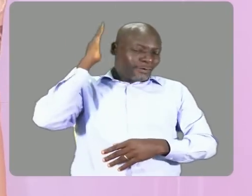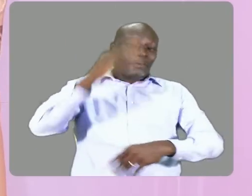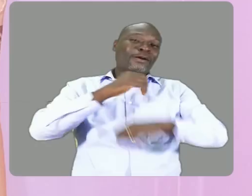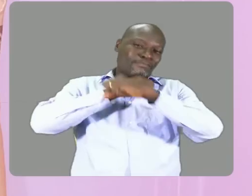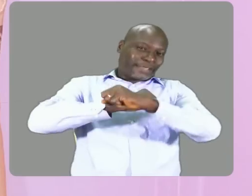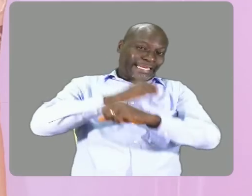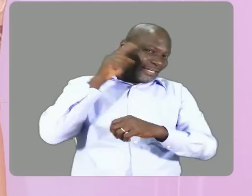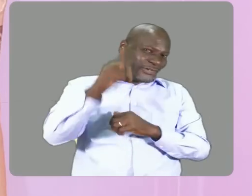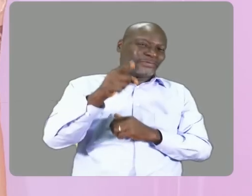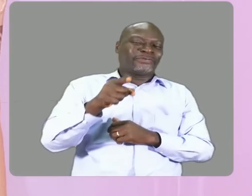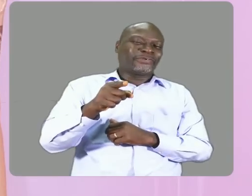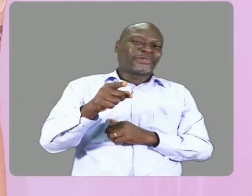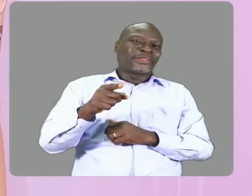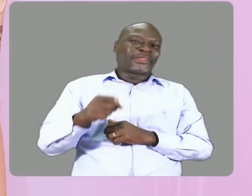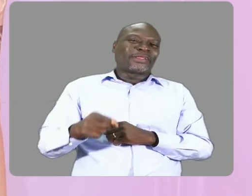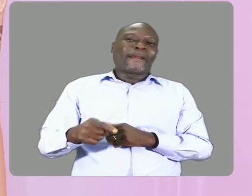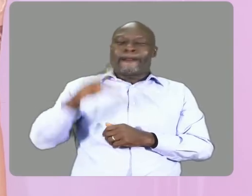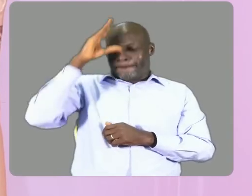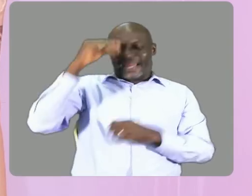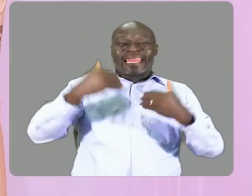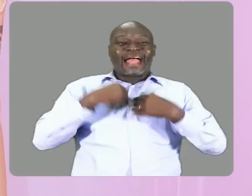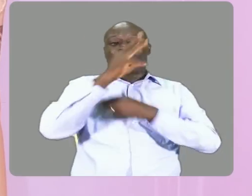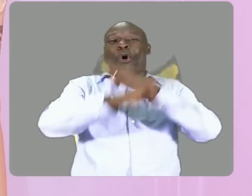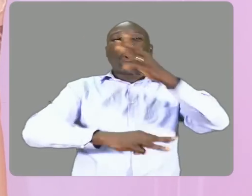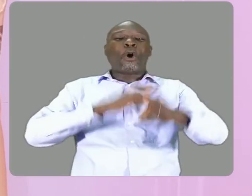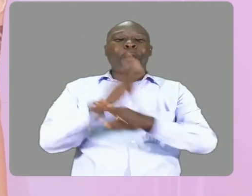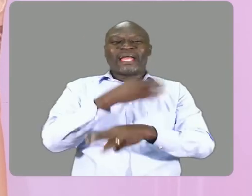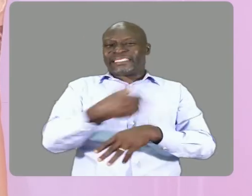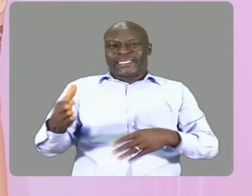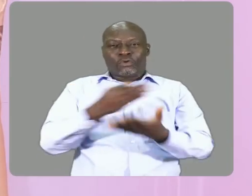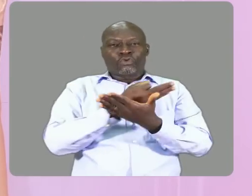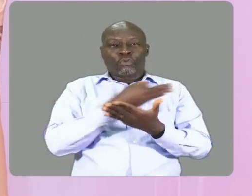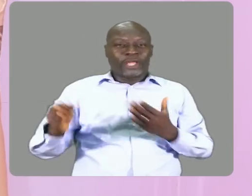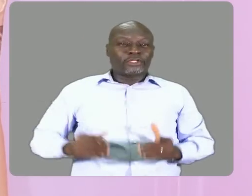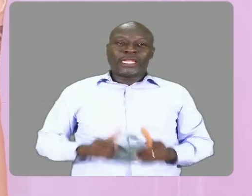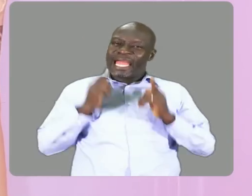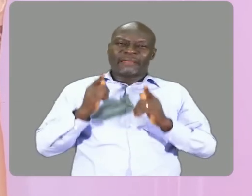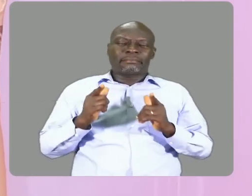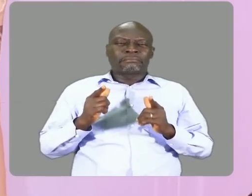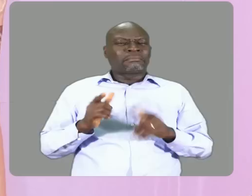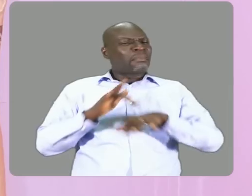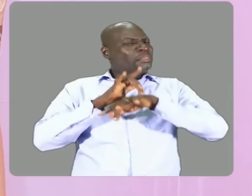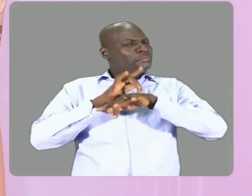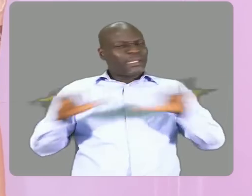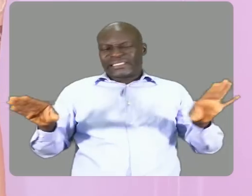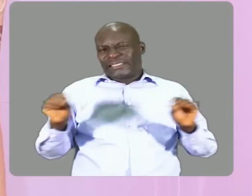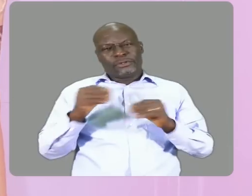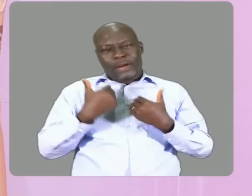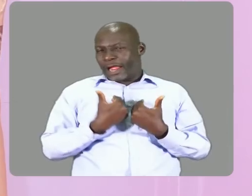wo nipa nya wiase ne ma nyina na se ohre ne kra ade be